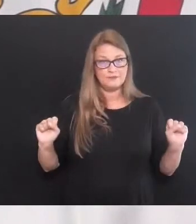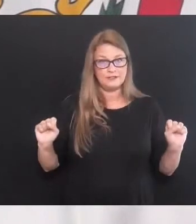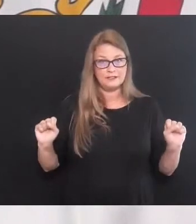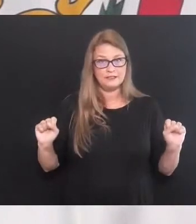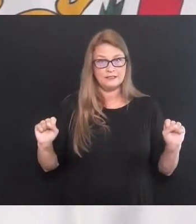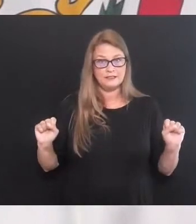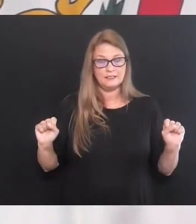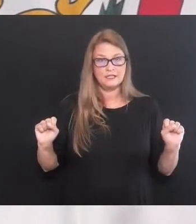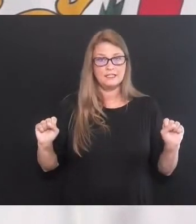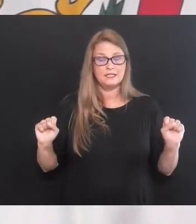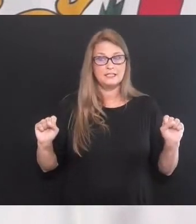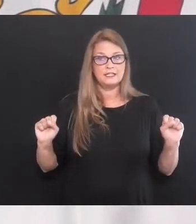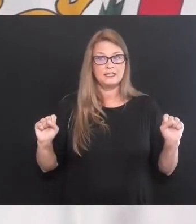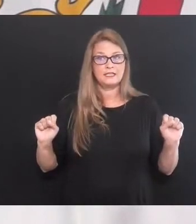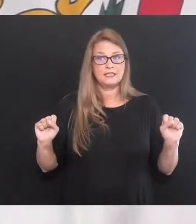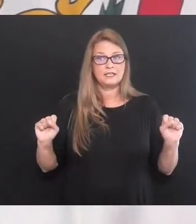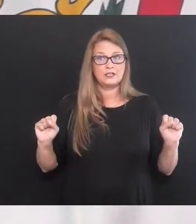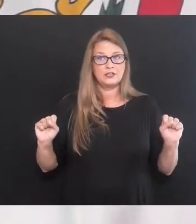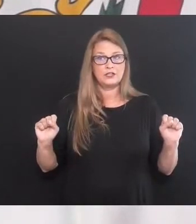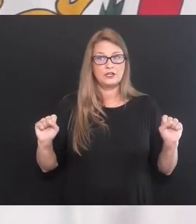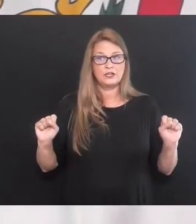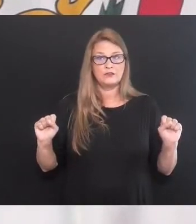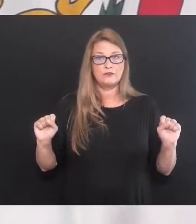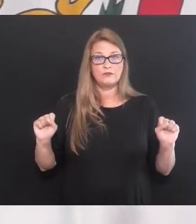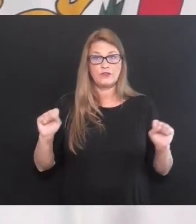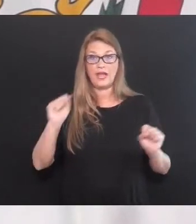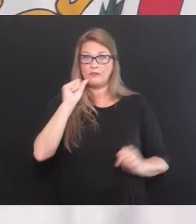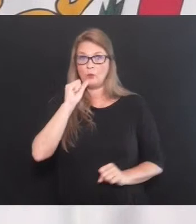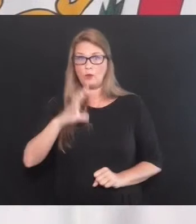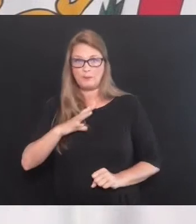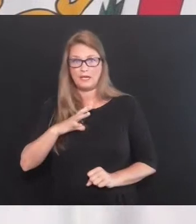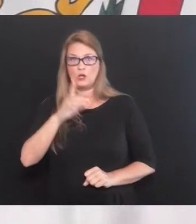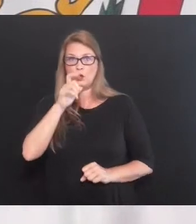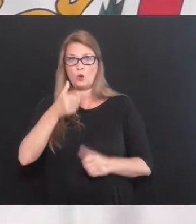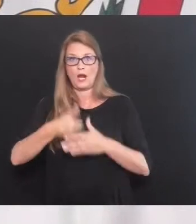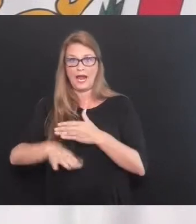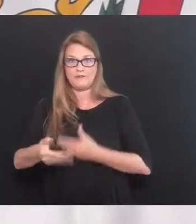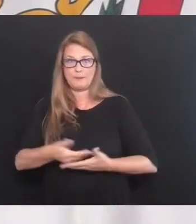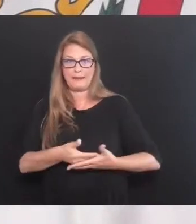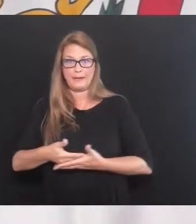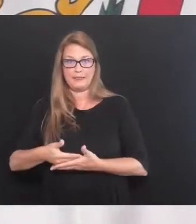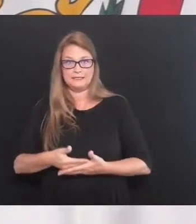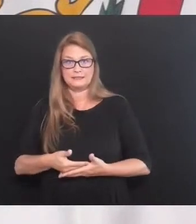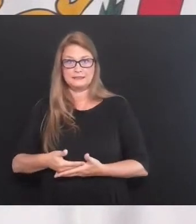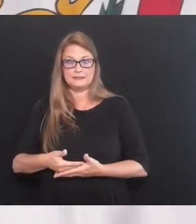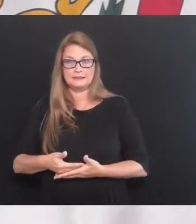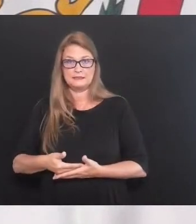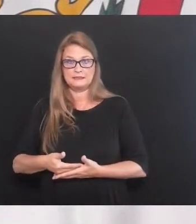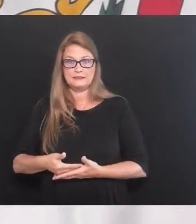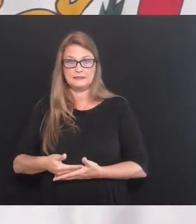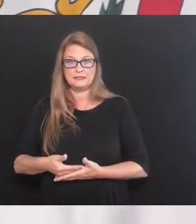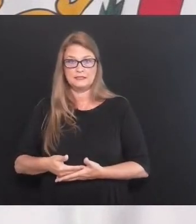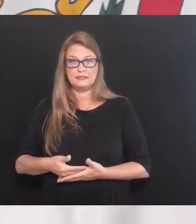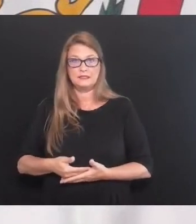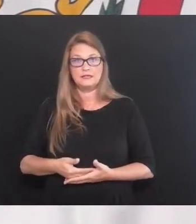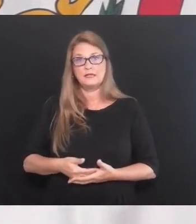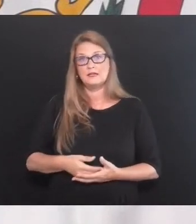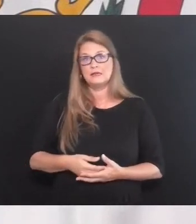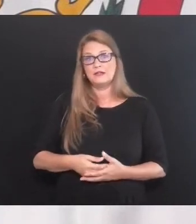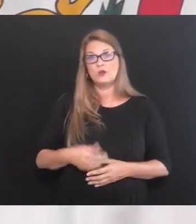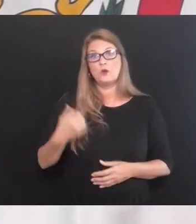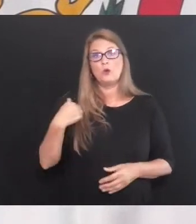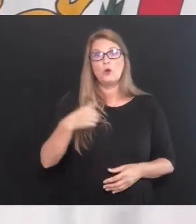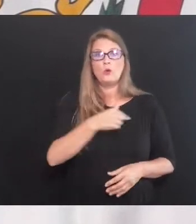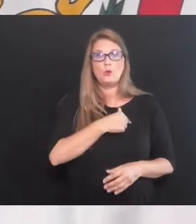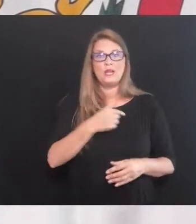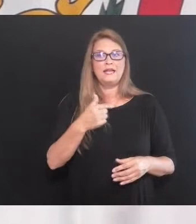to protect our beautiful ladies that are having babies. That's why we do it. We do it in order